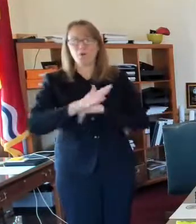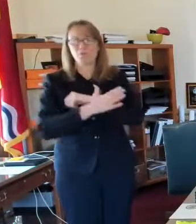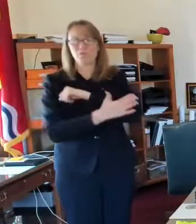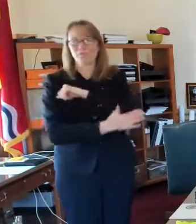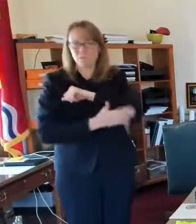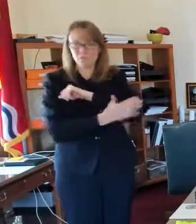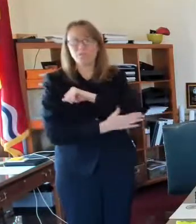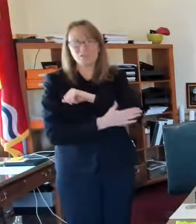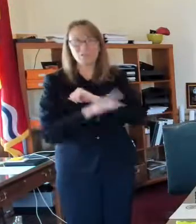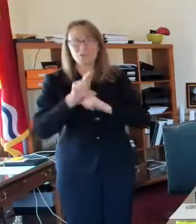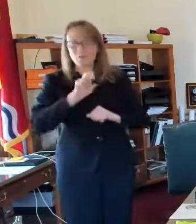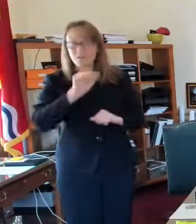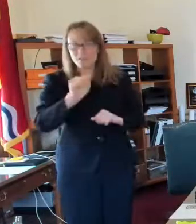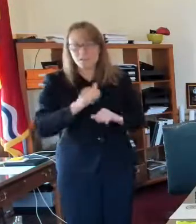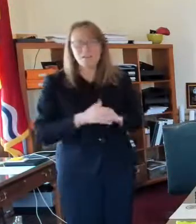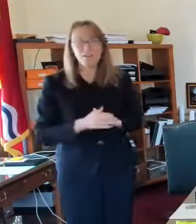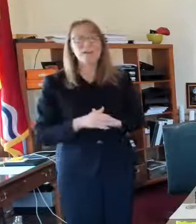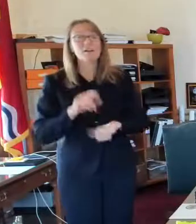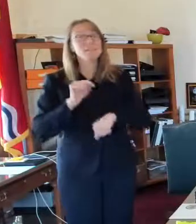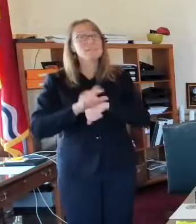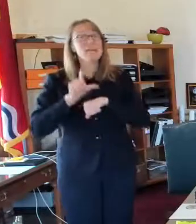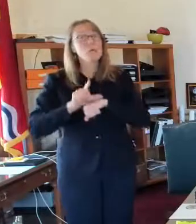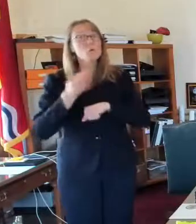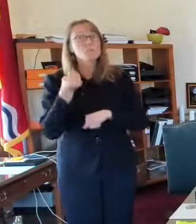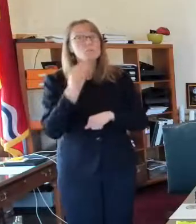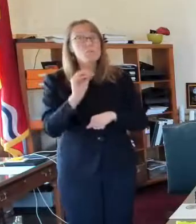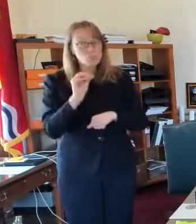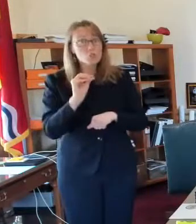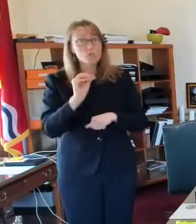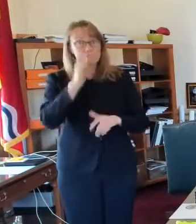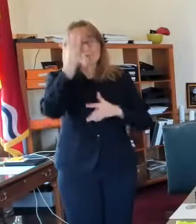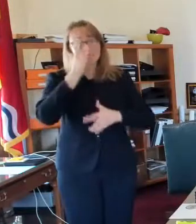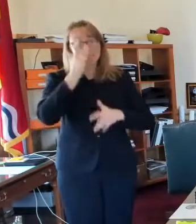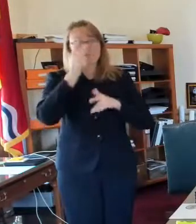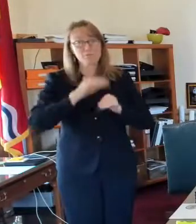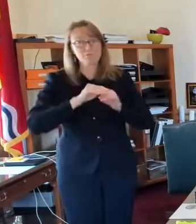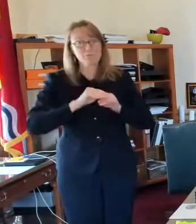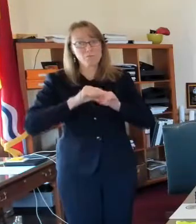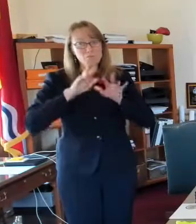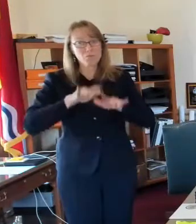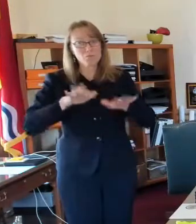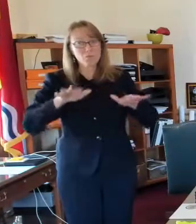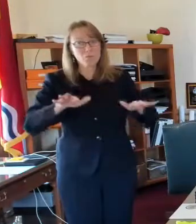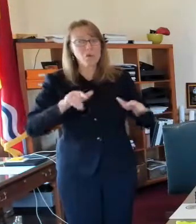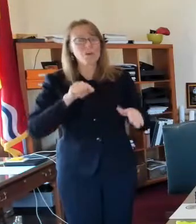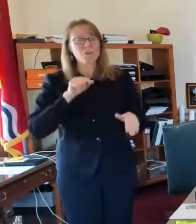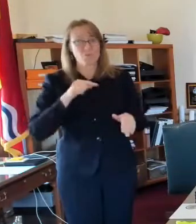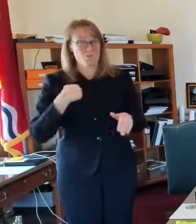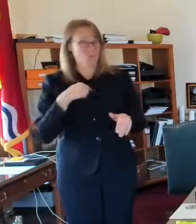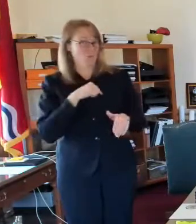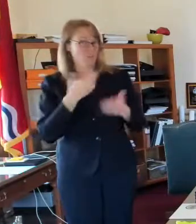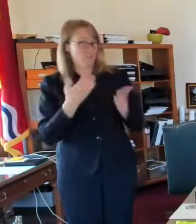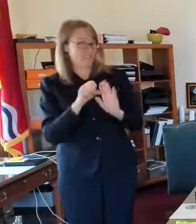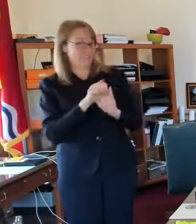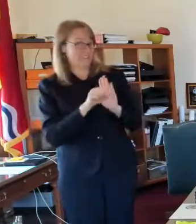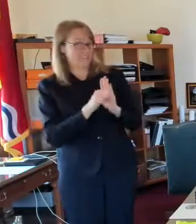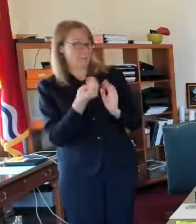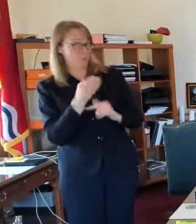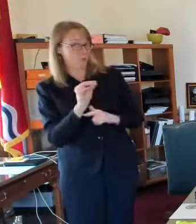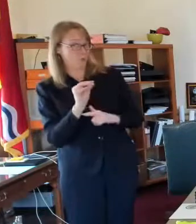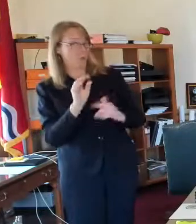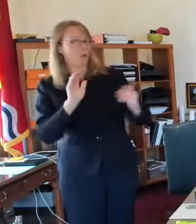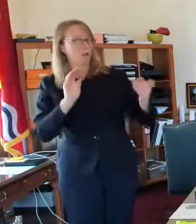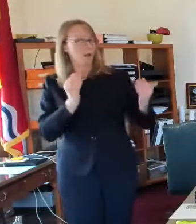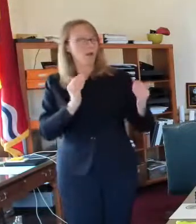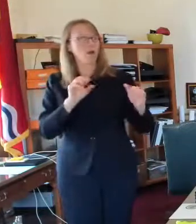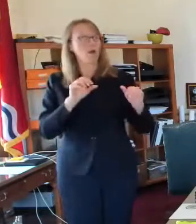country. In St. Louis and in Missouri, we are very similar to what's happening in other places. In the